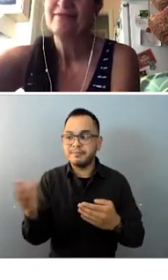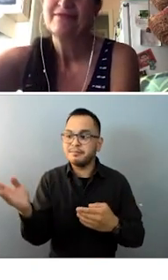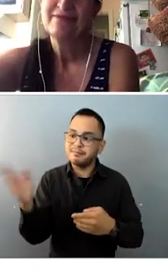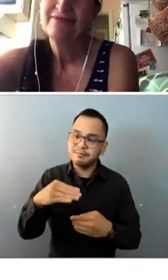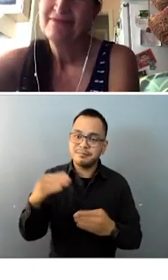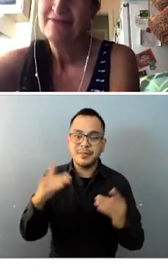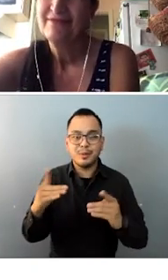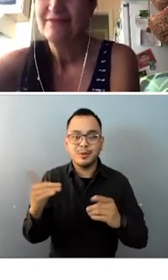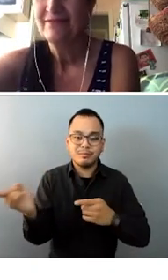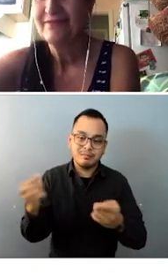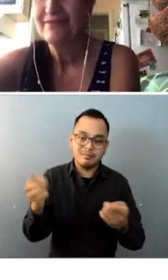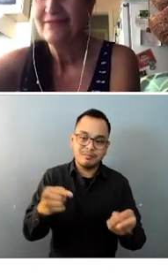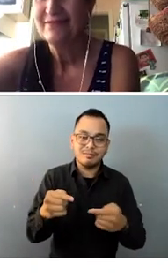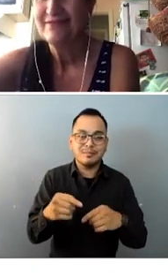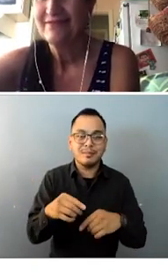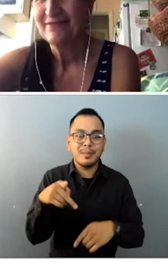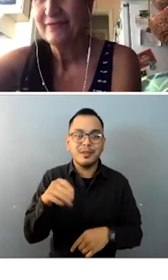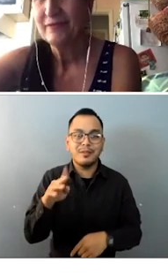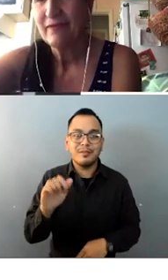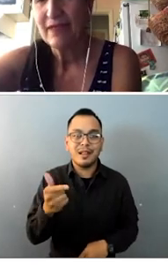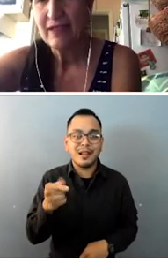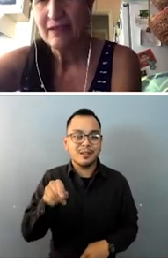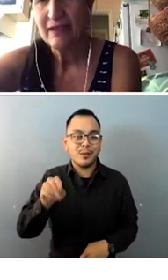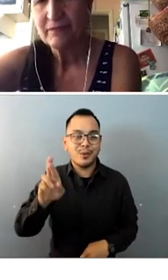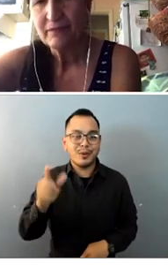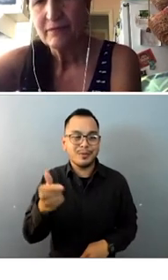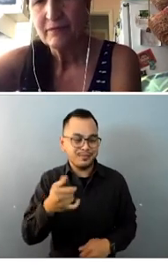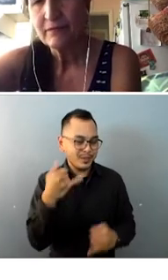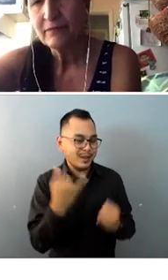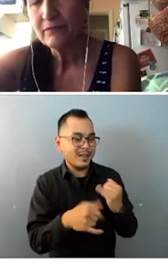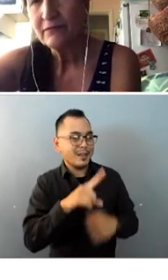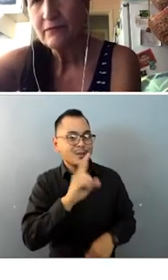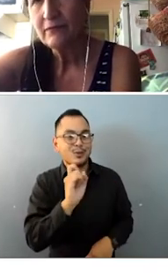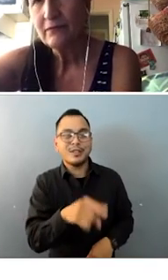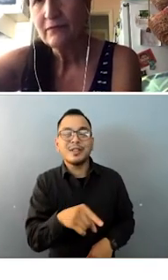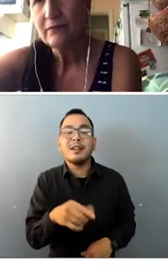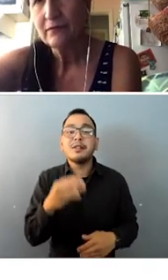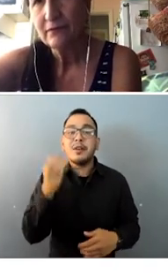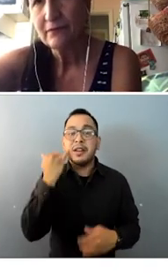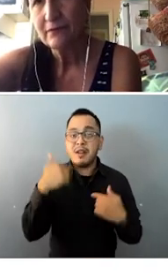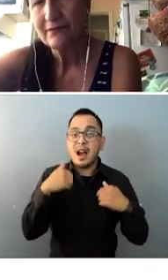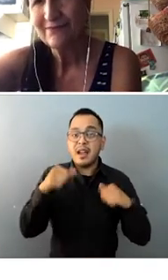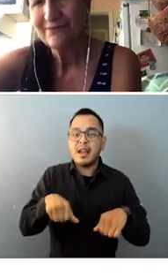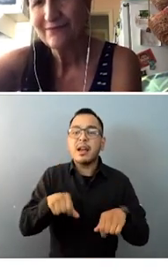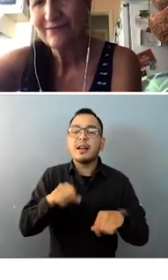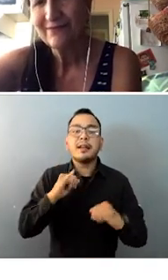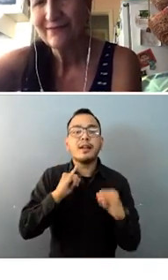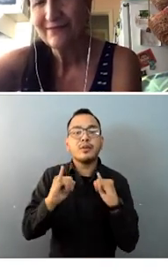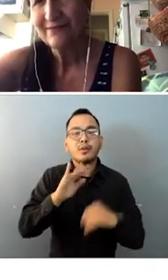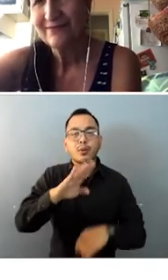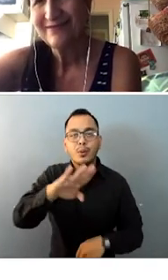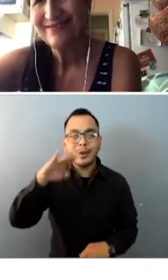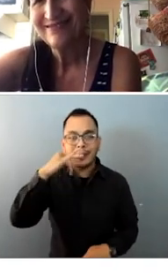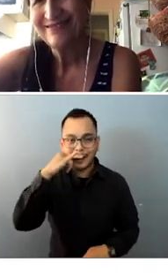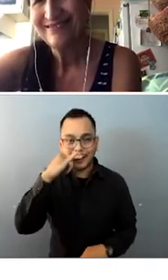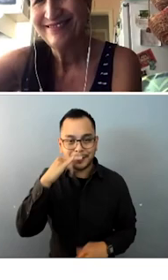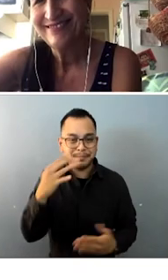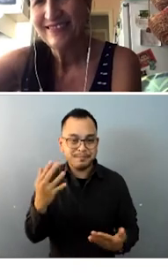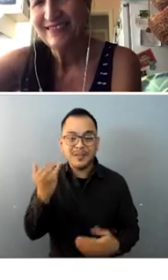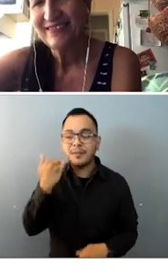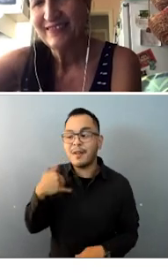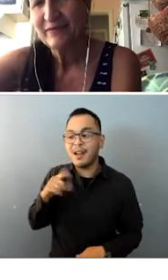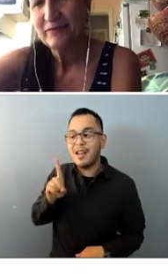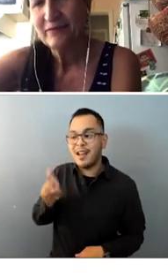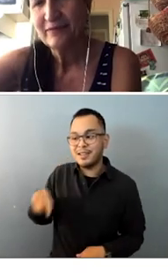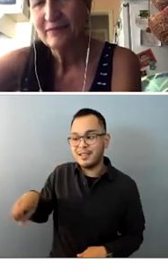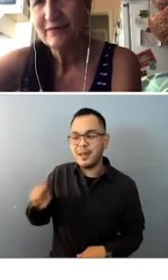to do the same. Okay, here's the very last question. If I had an opportunity to interview your child and I